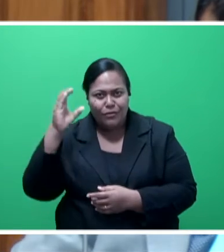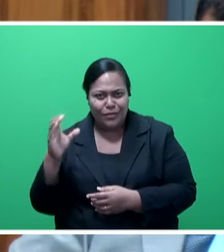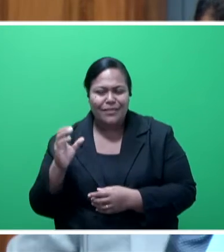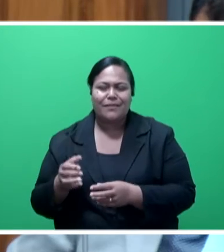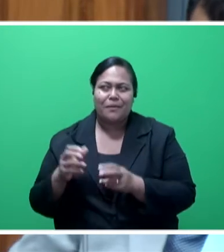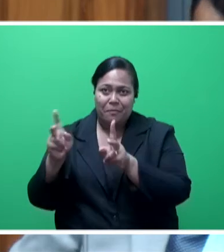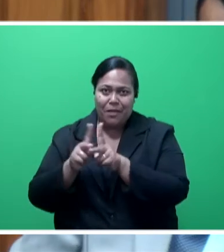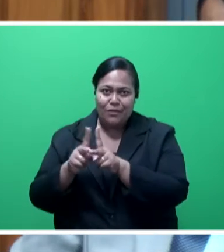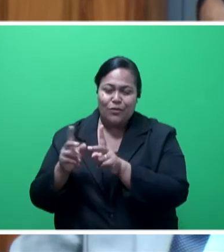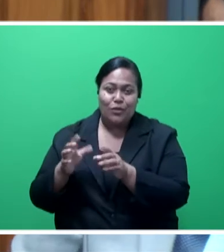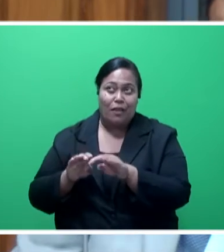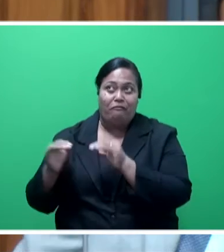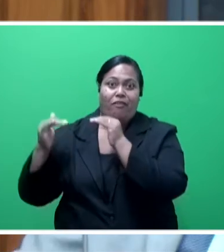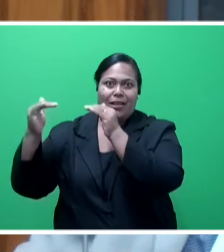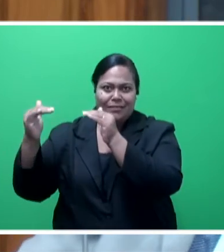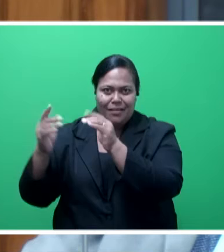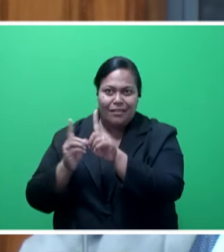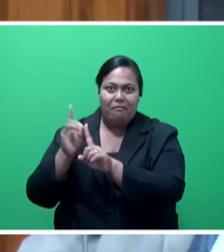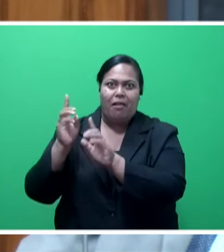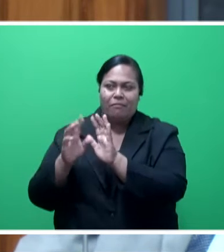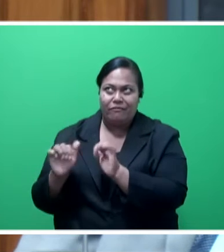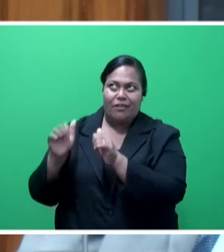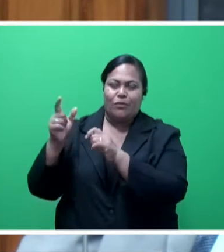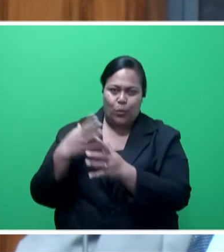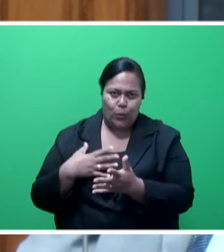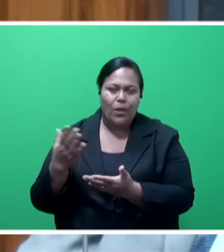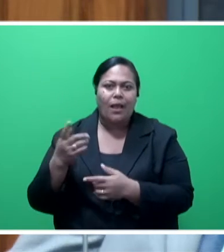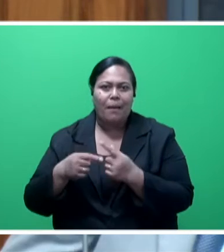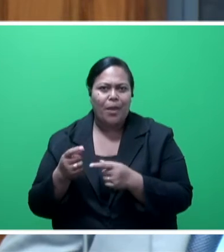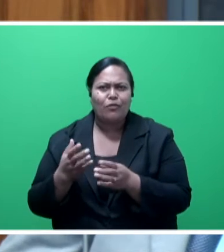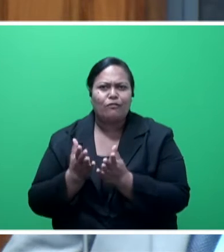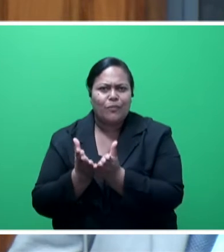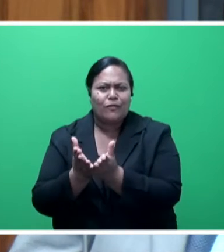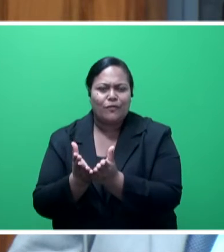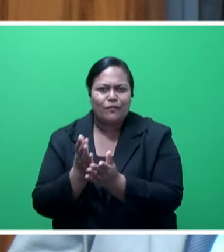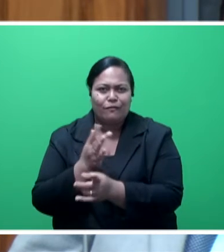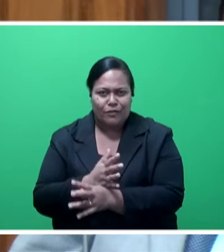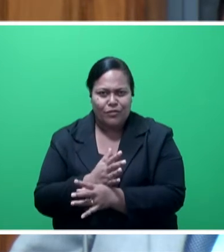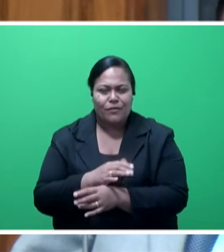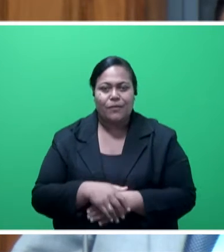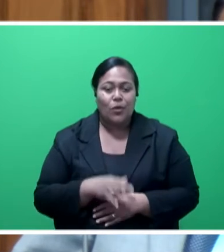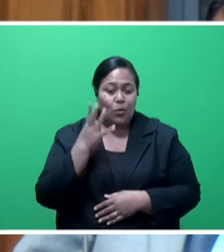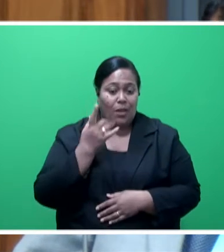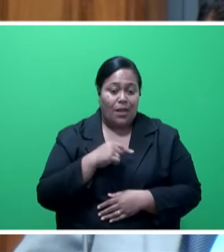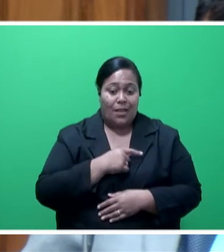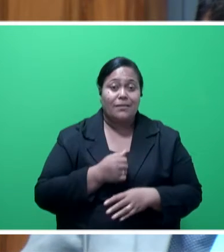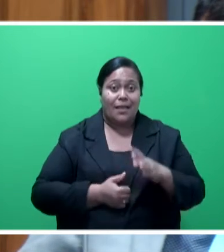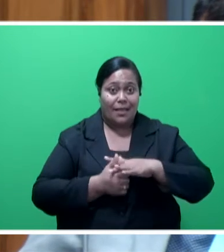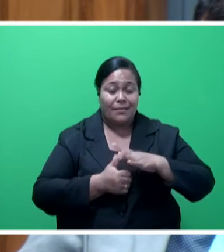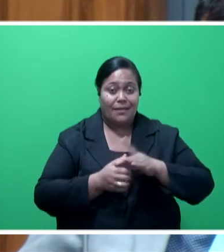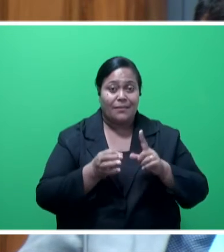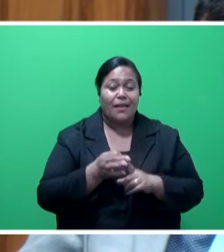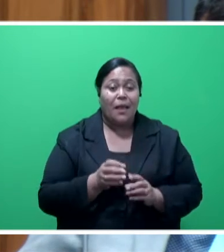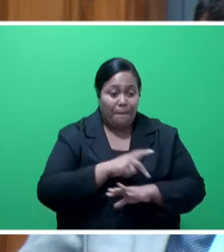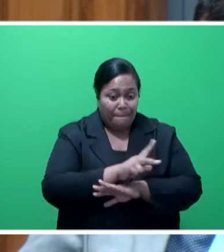developed when it comes to fishing fleet. Once Fiji gains access to PNA waters, we will need to